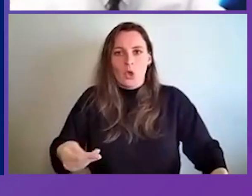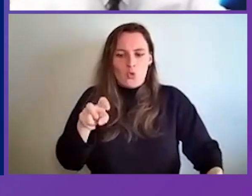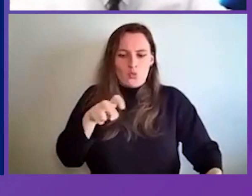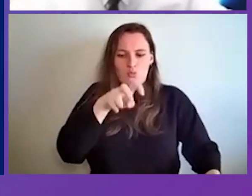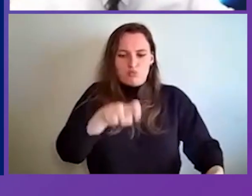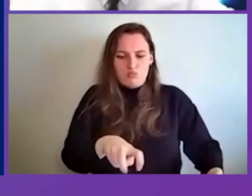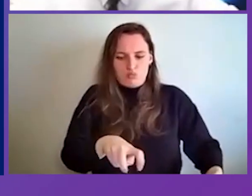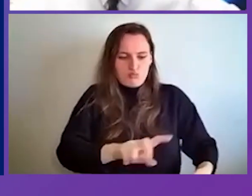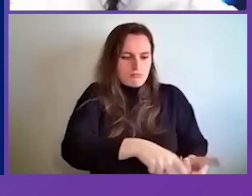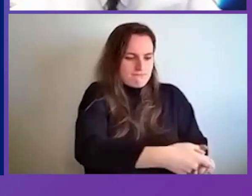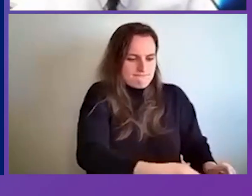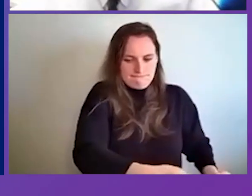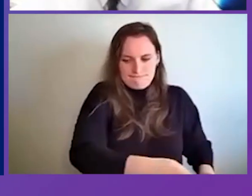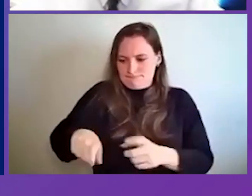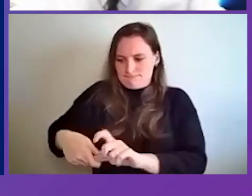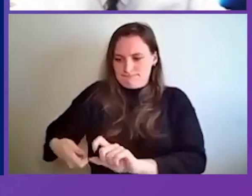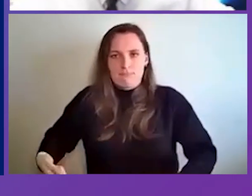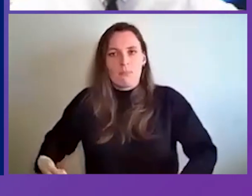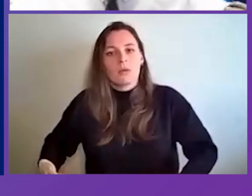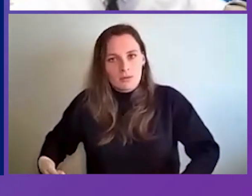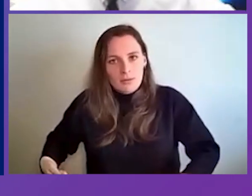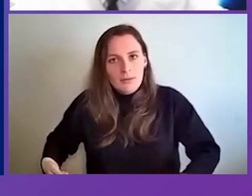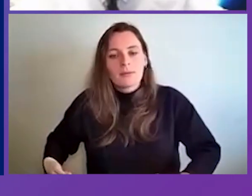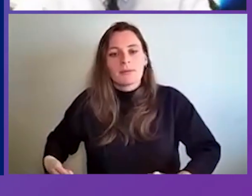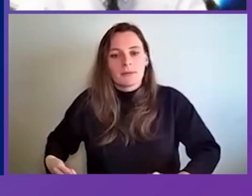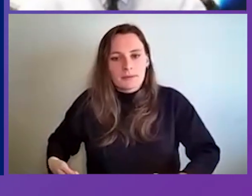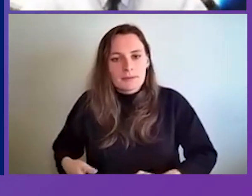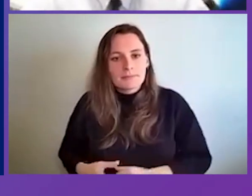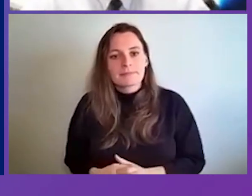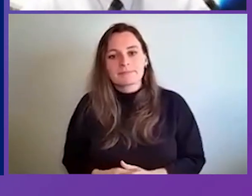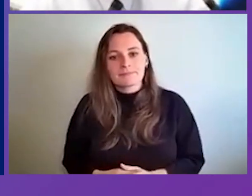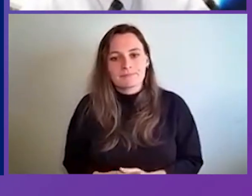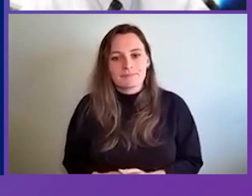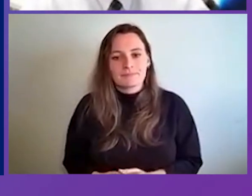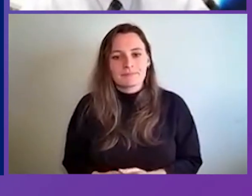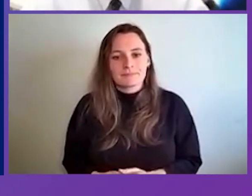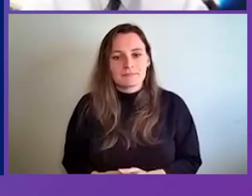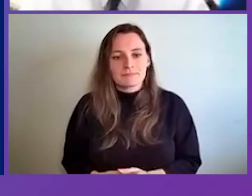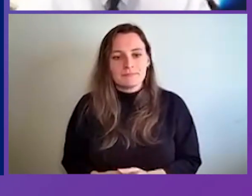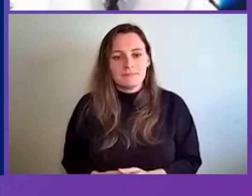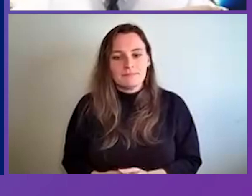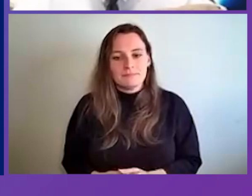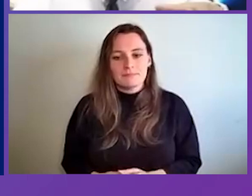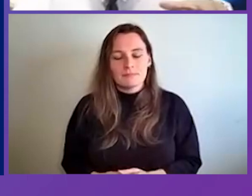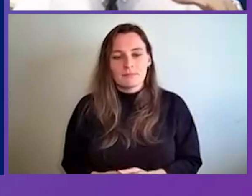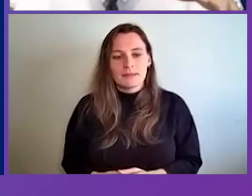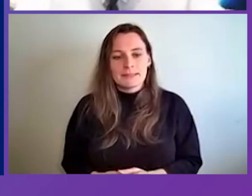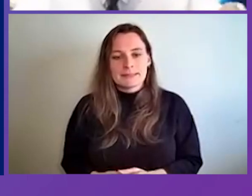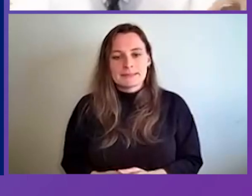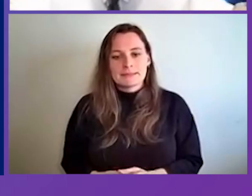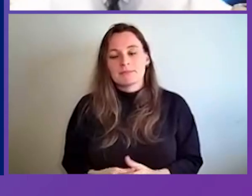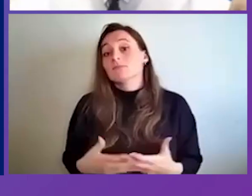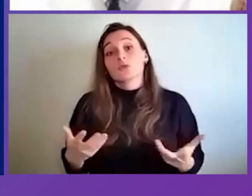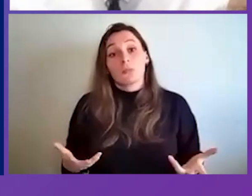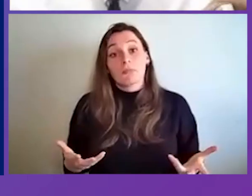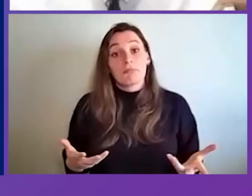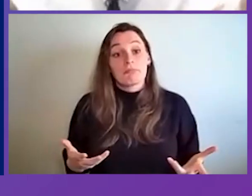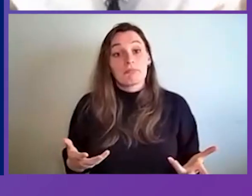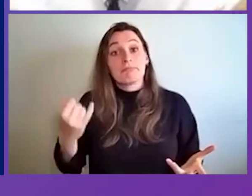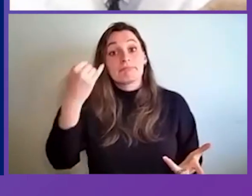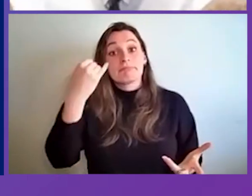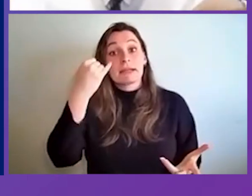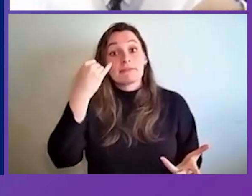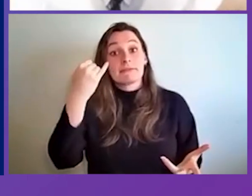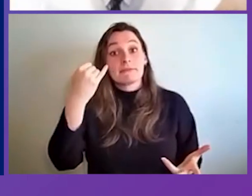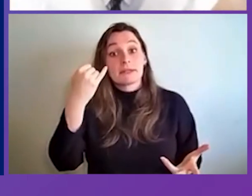tied down to the floor, which is sometimes a solution in case if there aren't enough tie downs in the